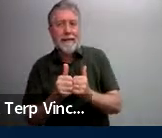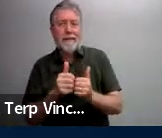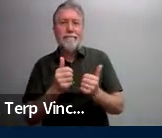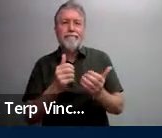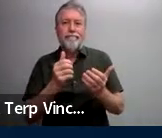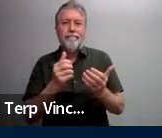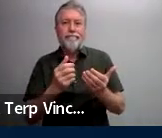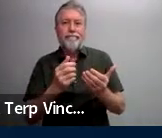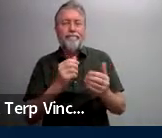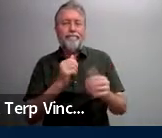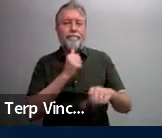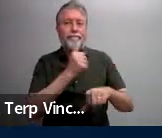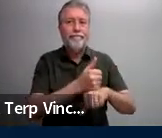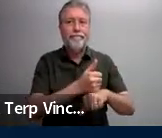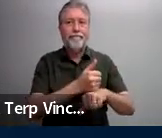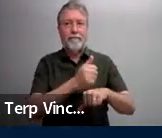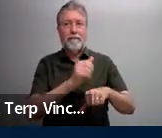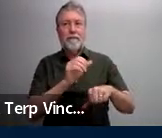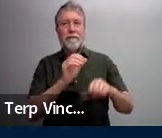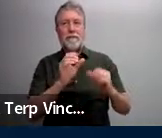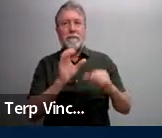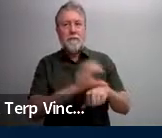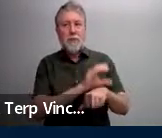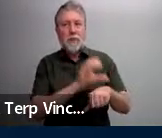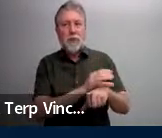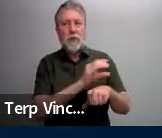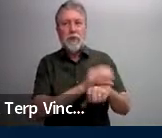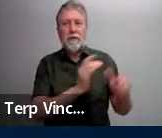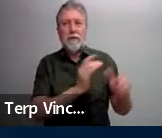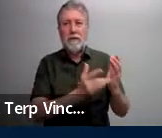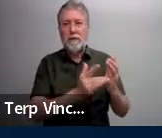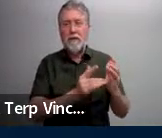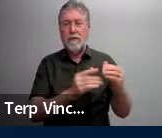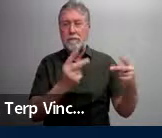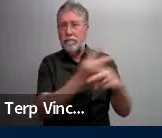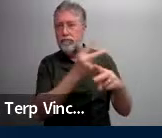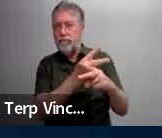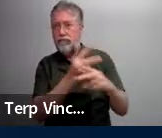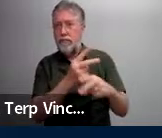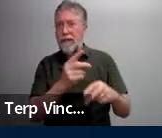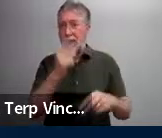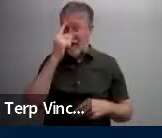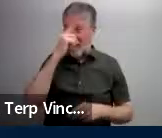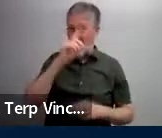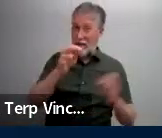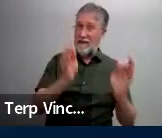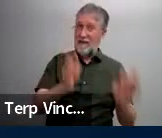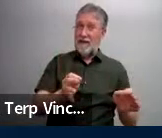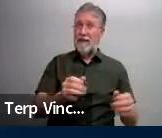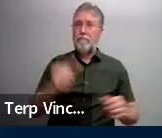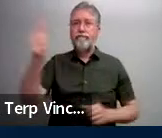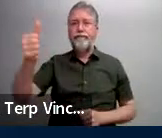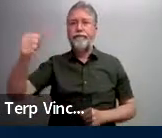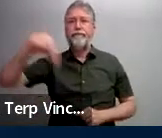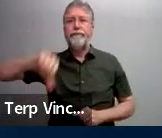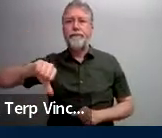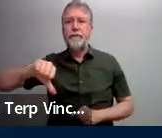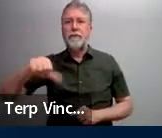this technology and these algorithmic systems in the benefits determination process.